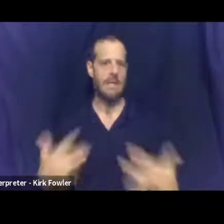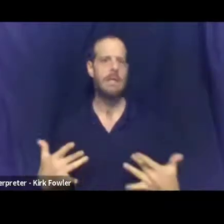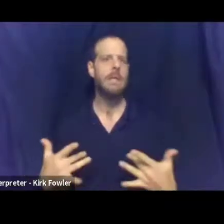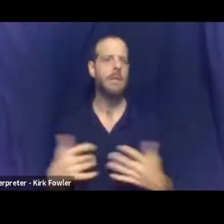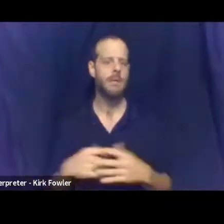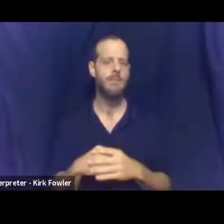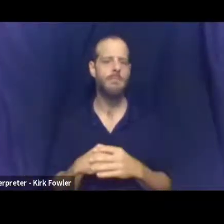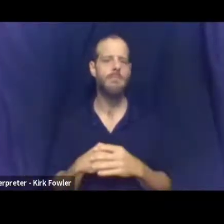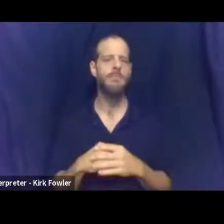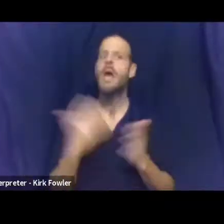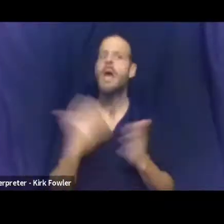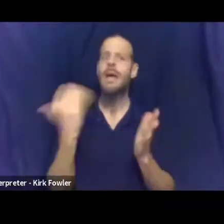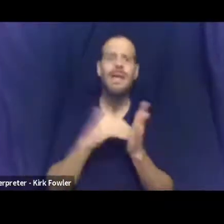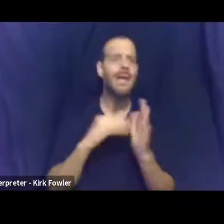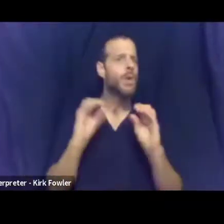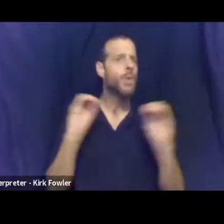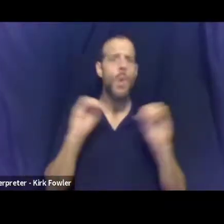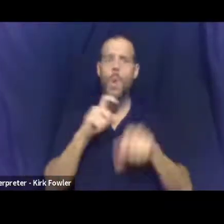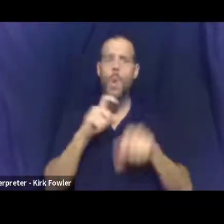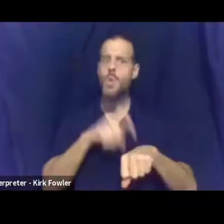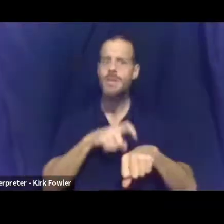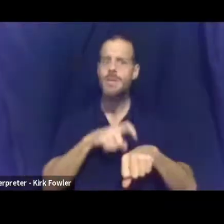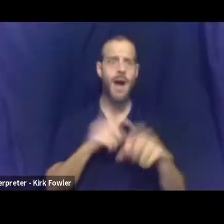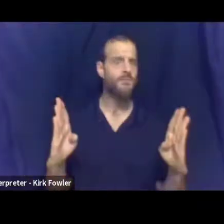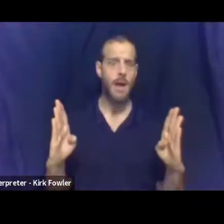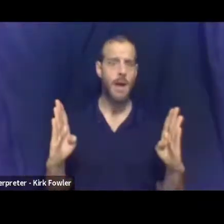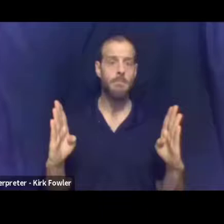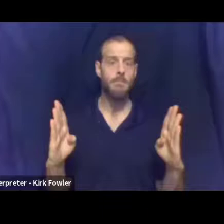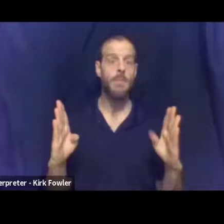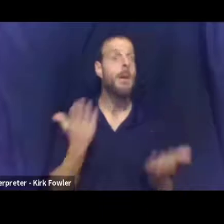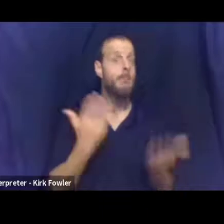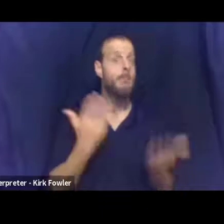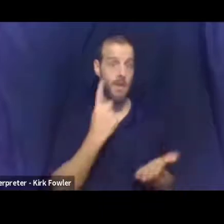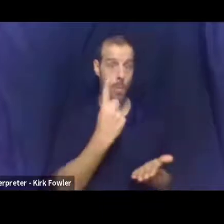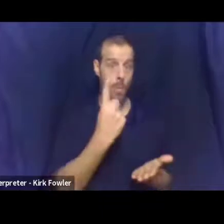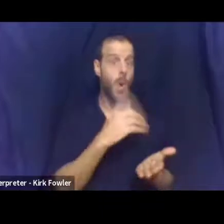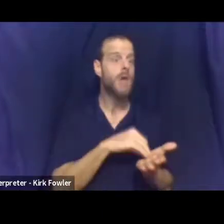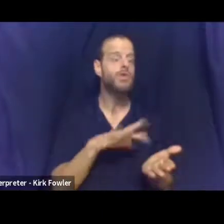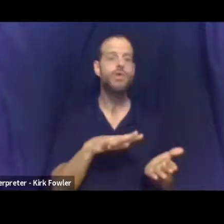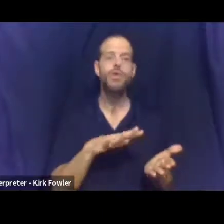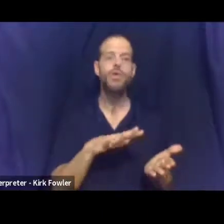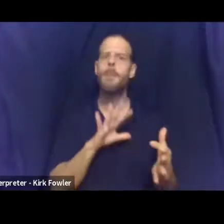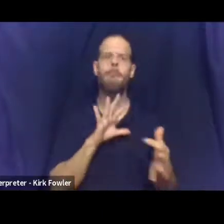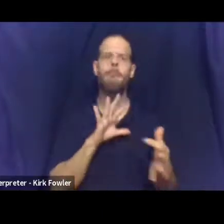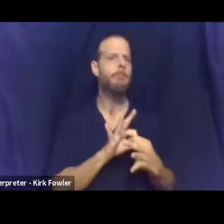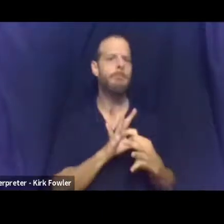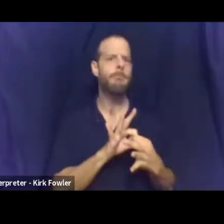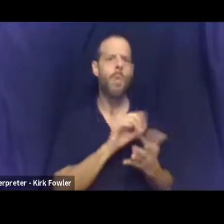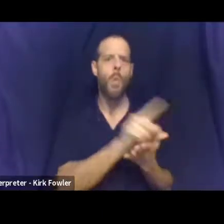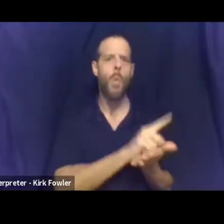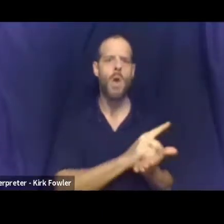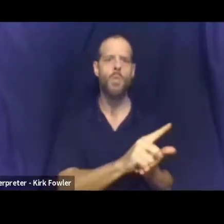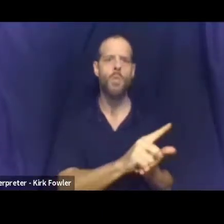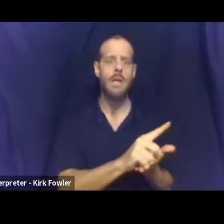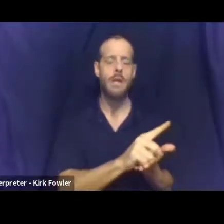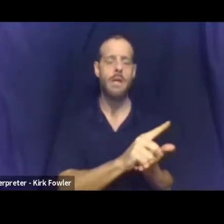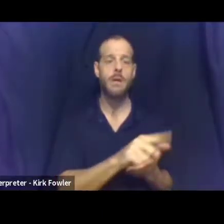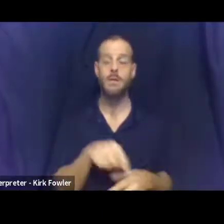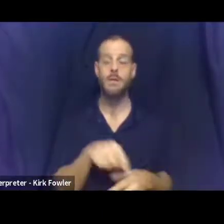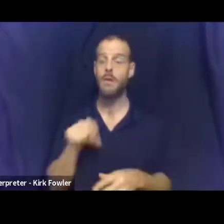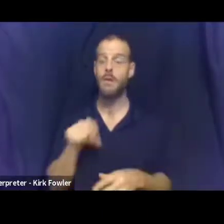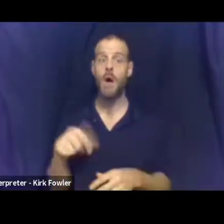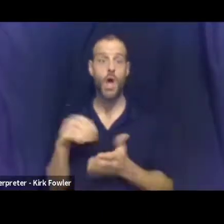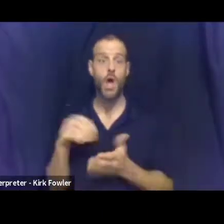timeframe for it. So it may take one kid a week to make the connection with something and it may take them three months, or you may find at